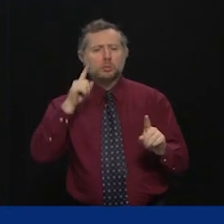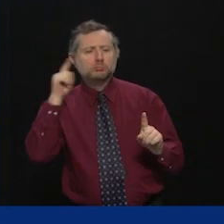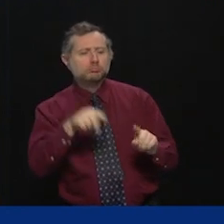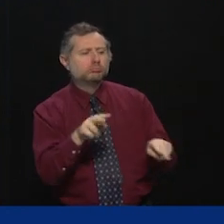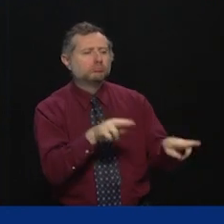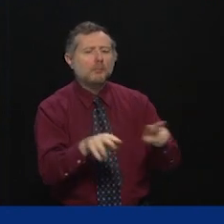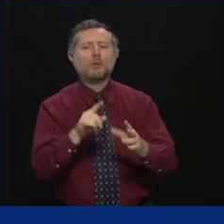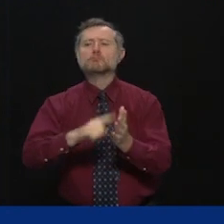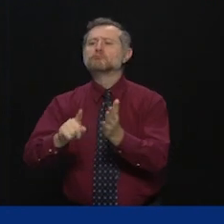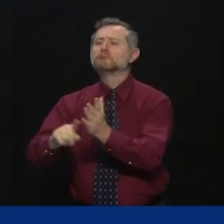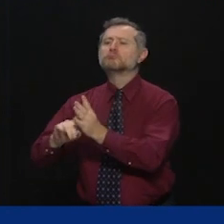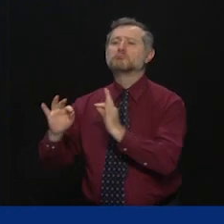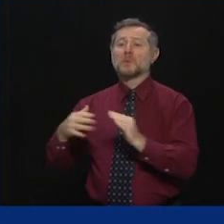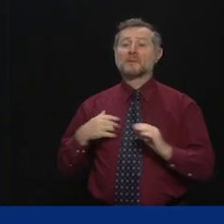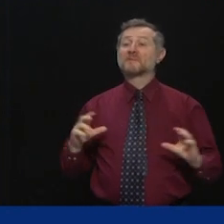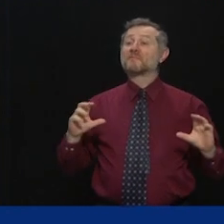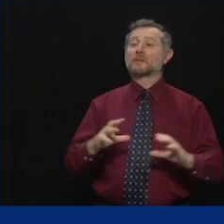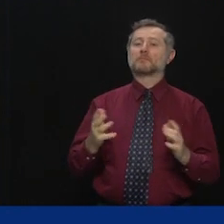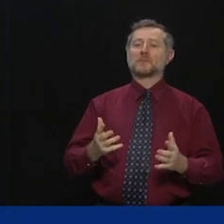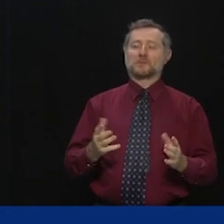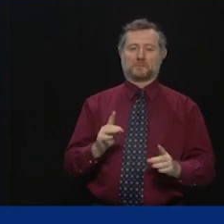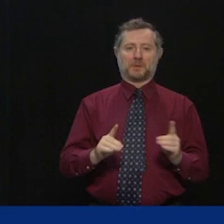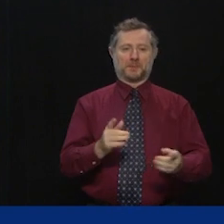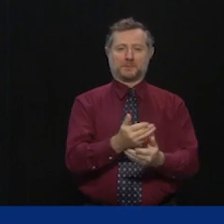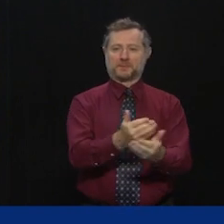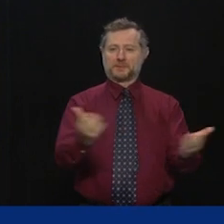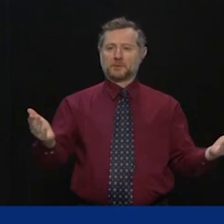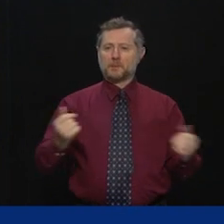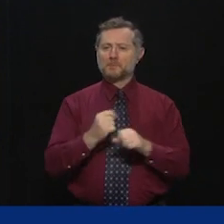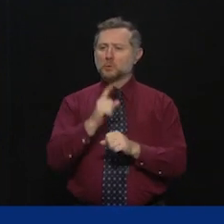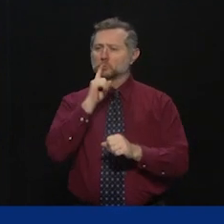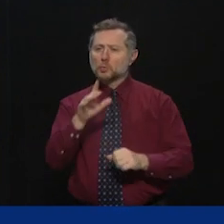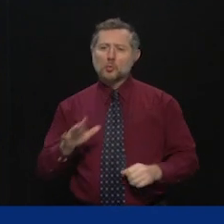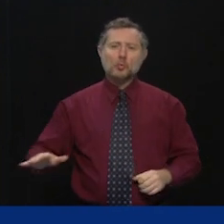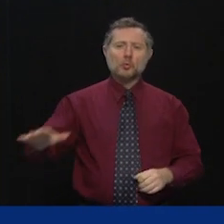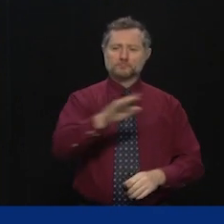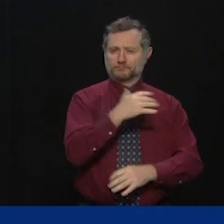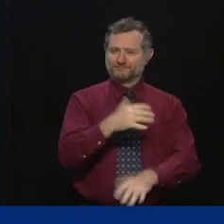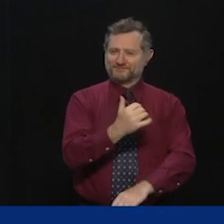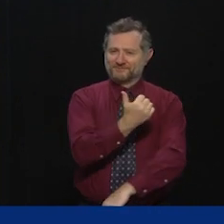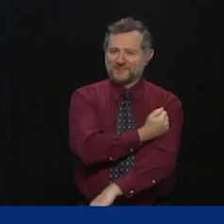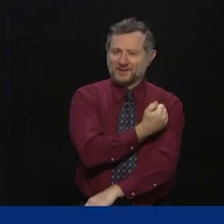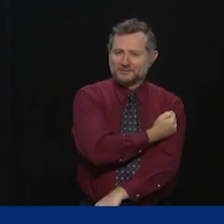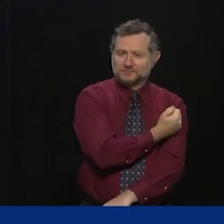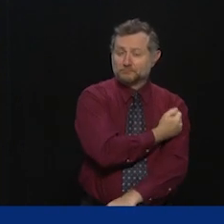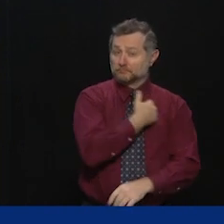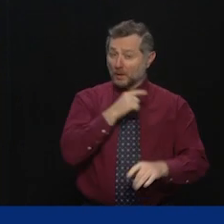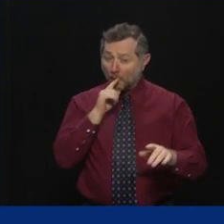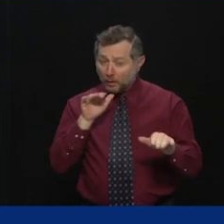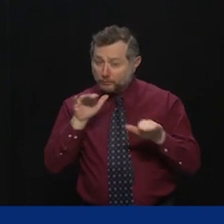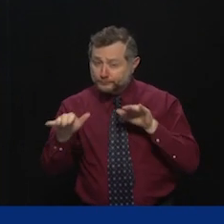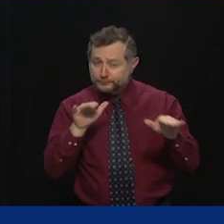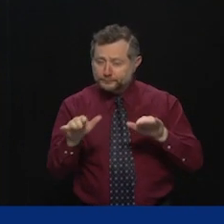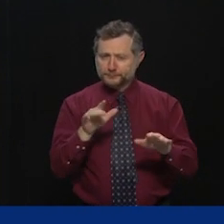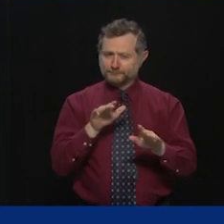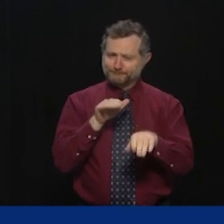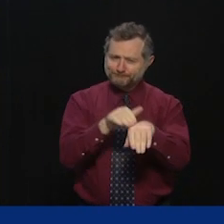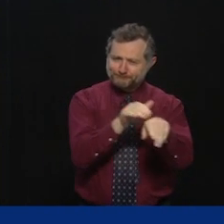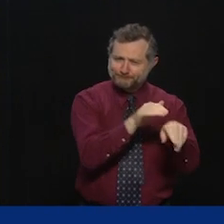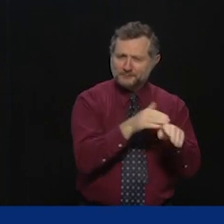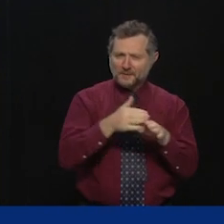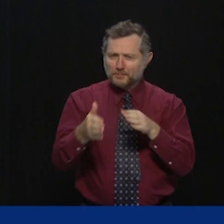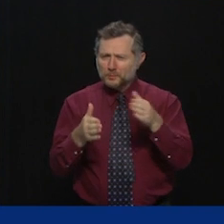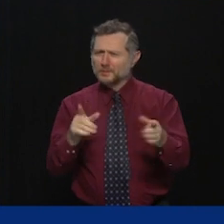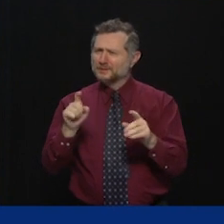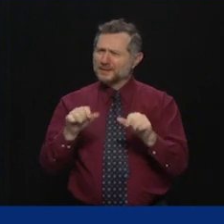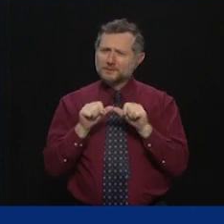people, making sure that we are all vaccinated, and that we are reminding everyone that you should continue to get vaccinated if you haven't